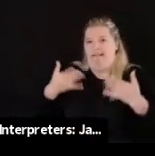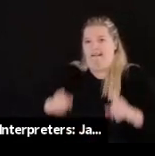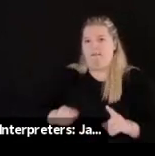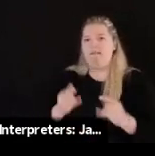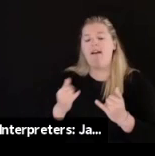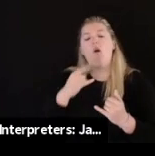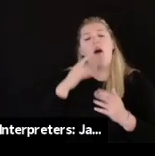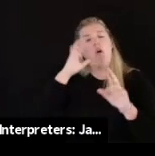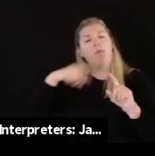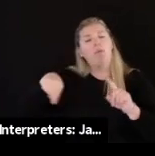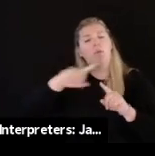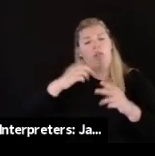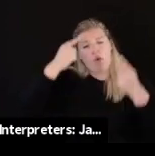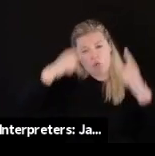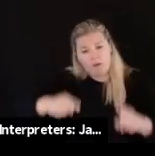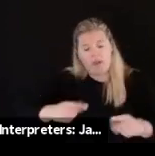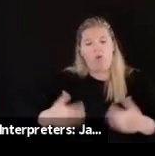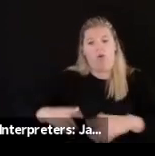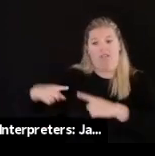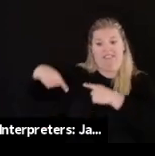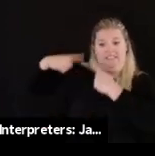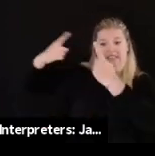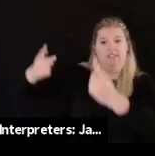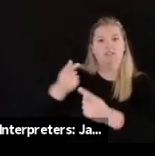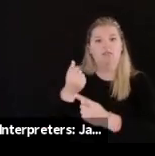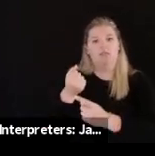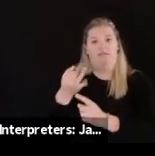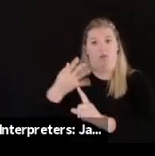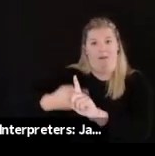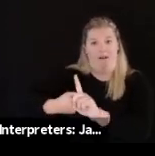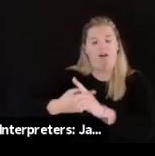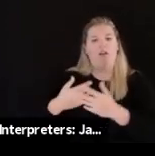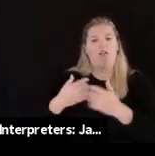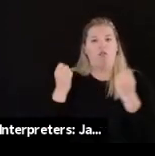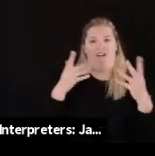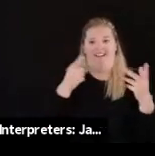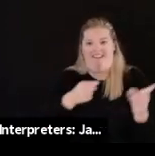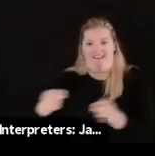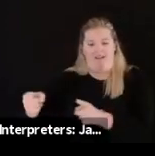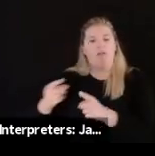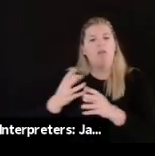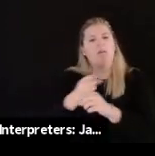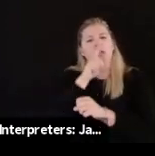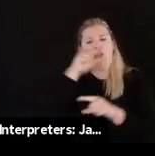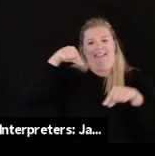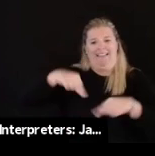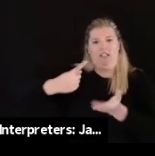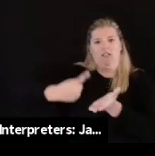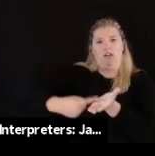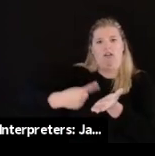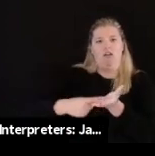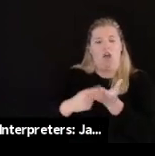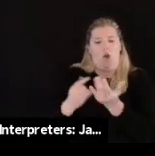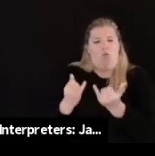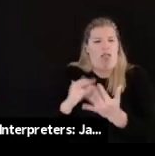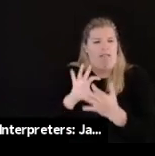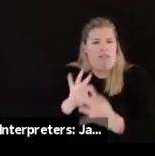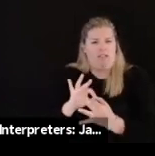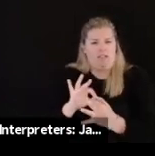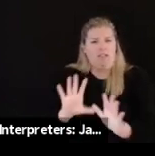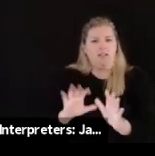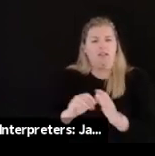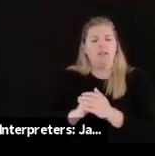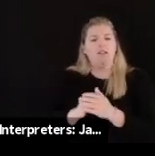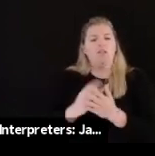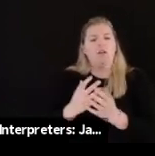agree that so much has happened these past few months that we really need to make sure that our conversation is relevant and that we're being